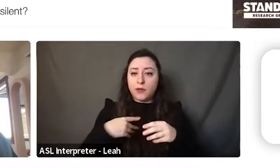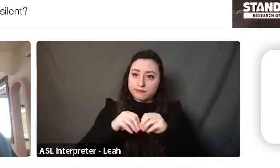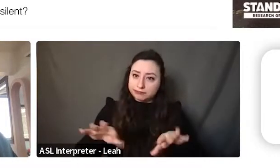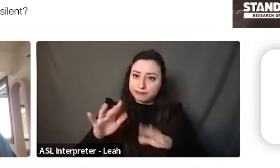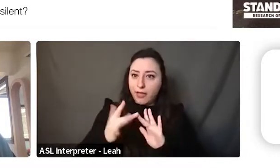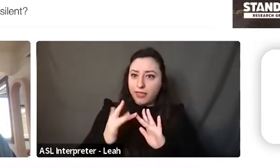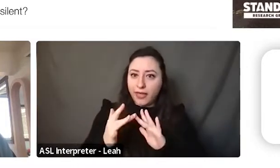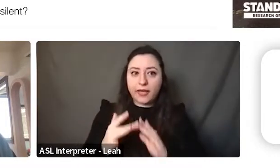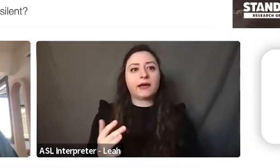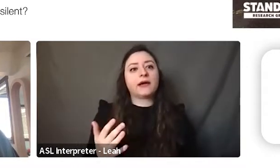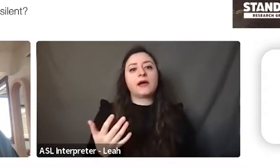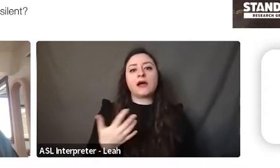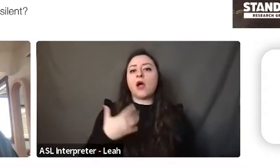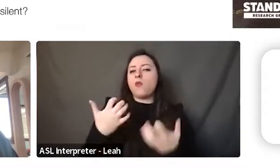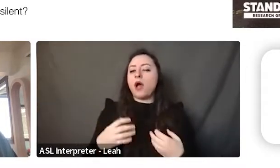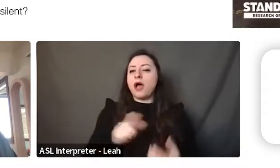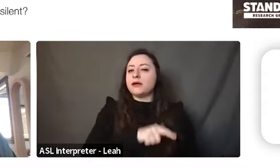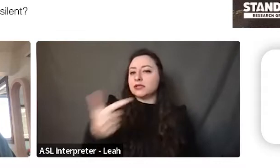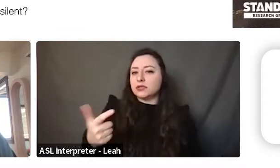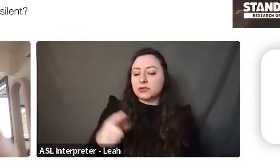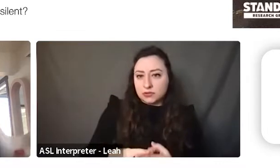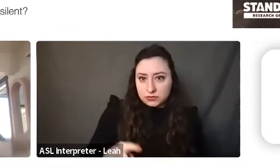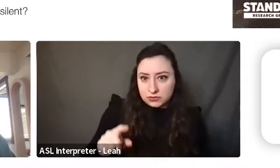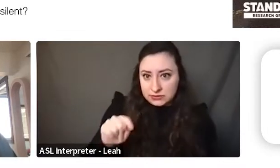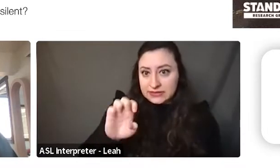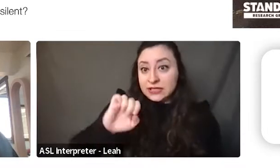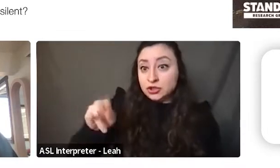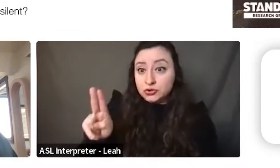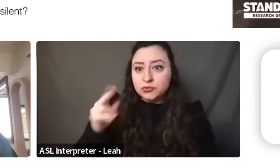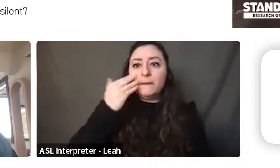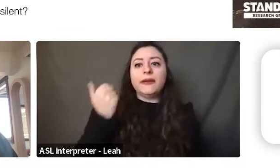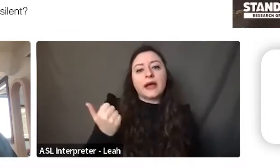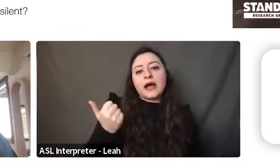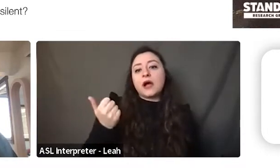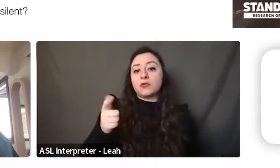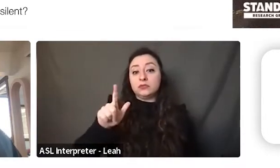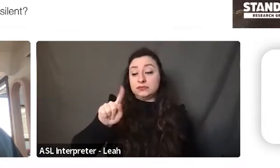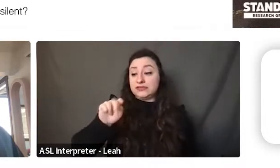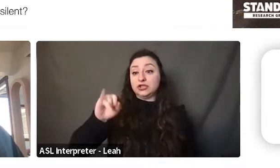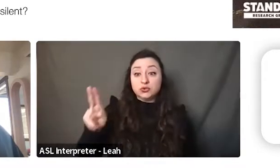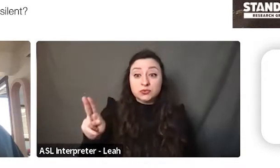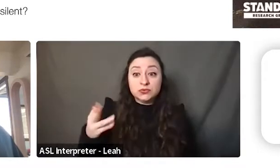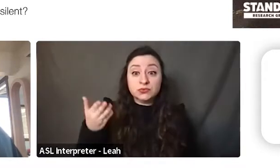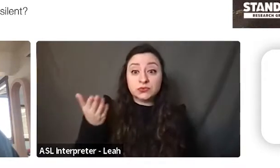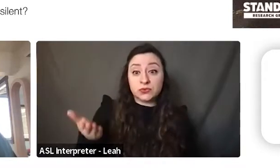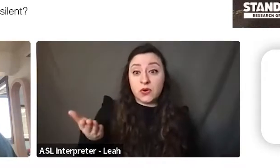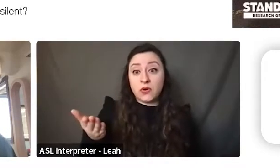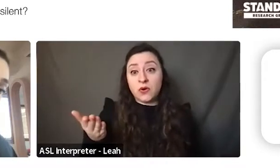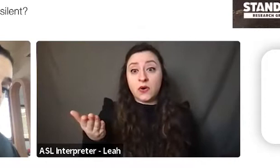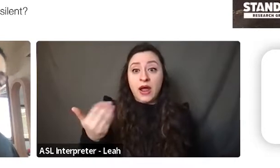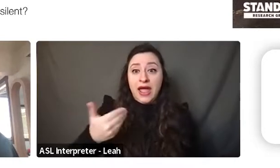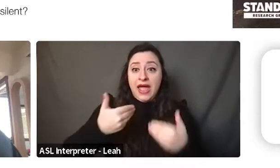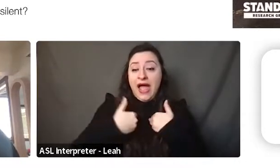this section, I would love to give the floor to Teju, because as we were working on this, we came to Teju and said, so we